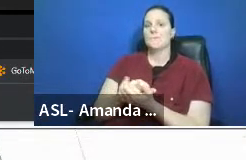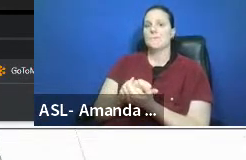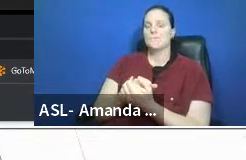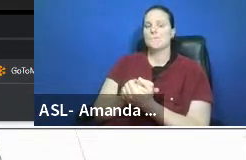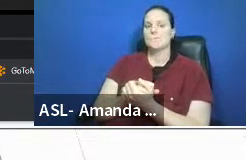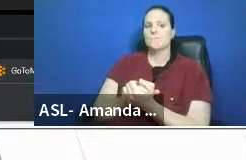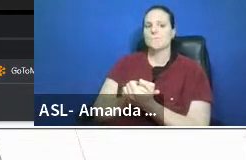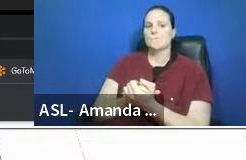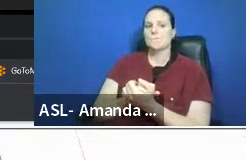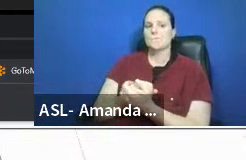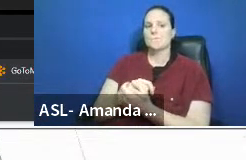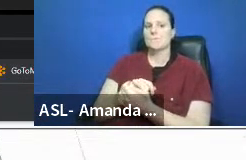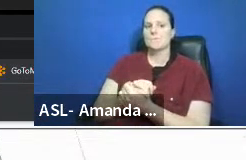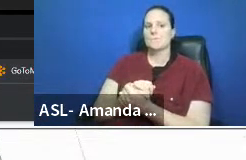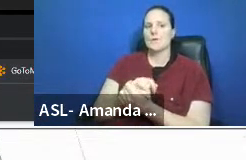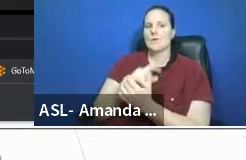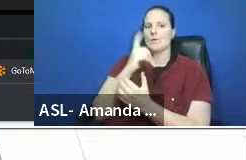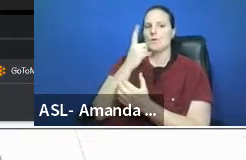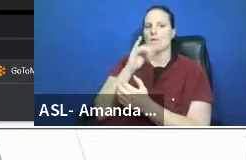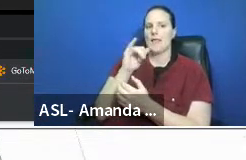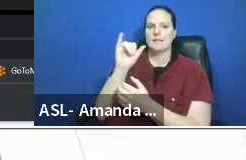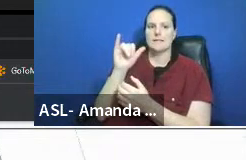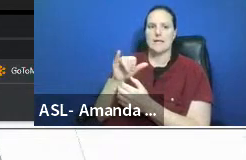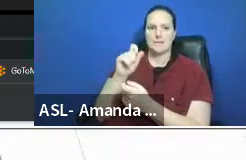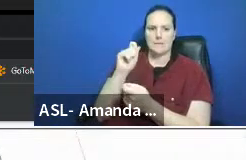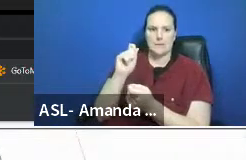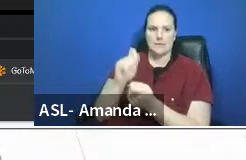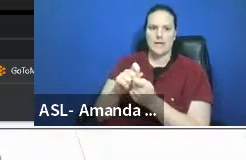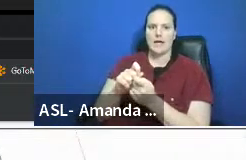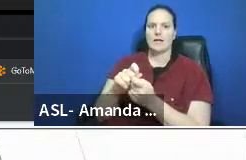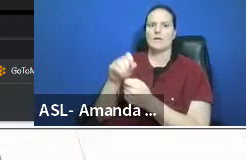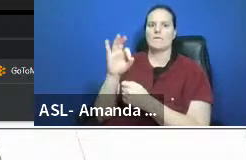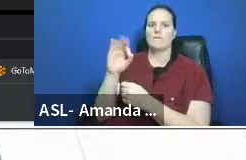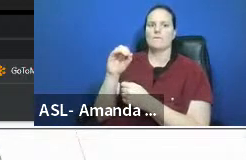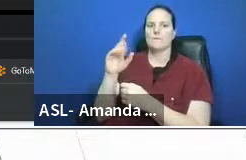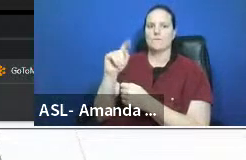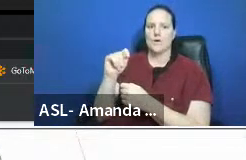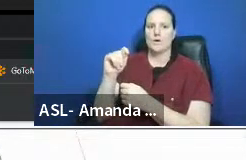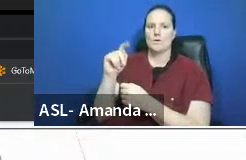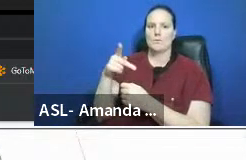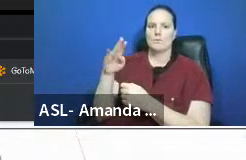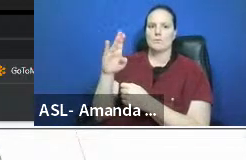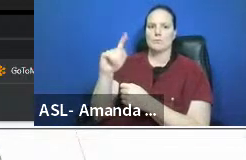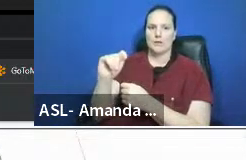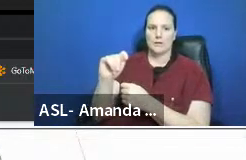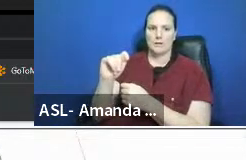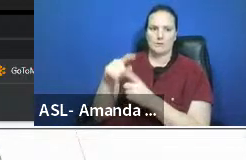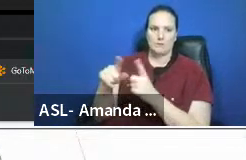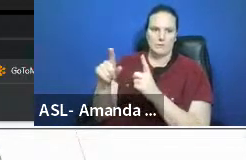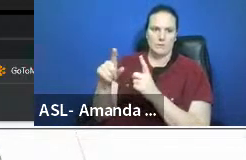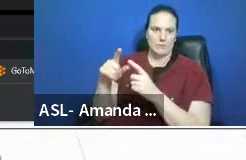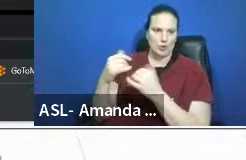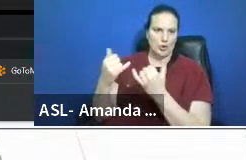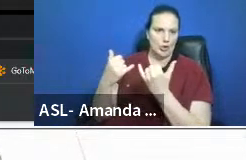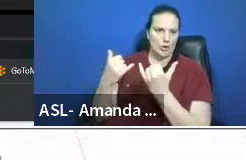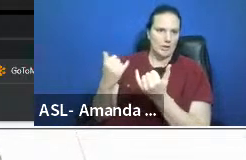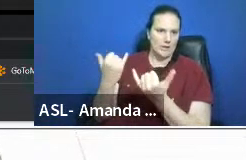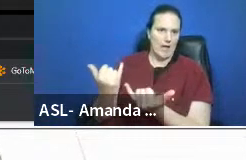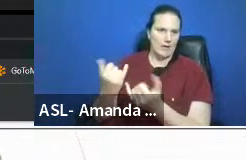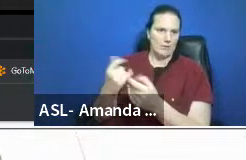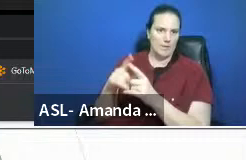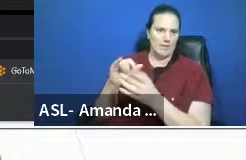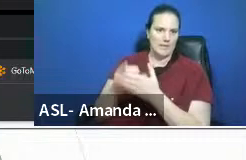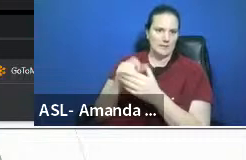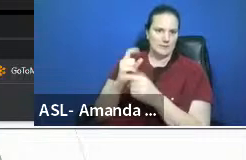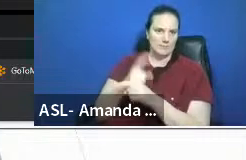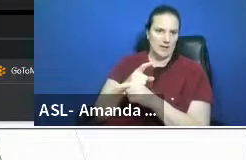it looks like this is the same exact footprint as the bridge is currently. Is that correct? Or are they going to be